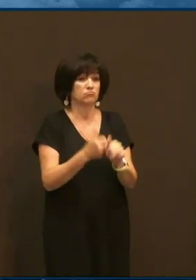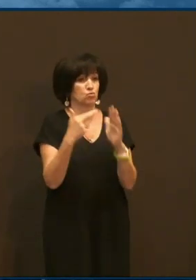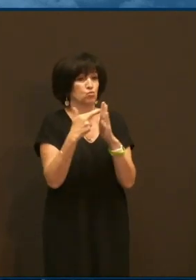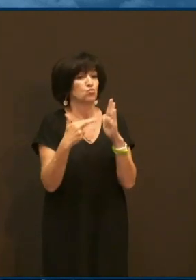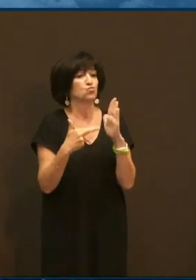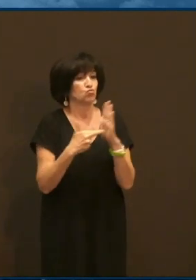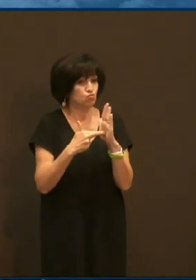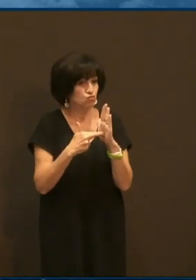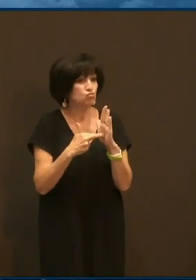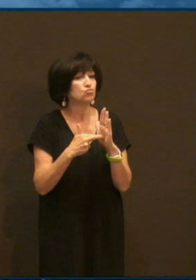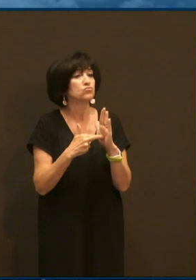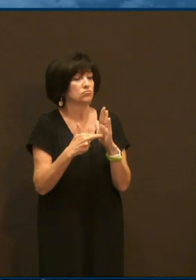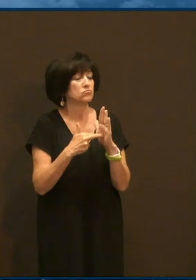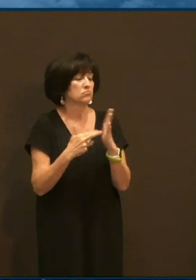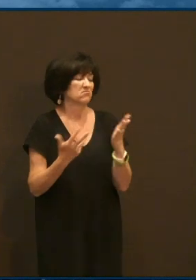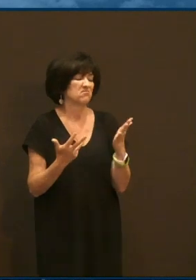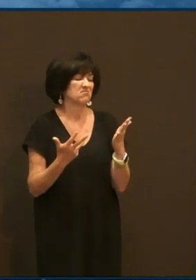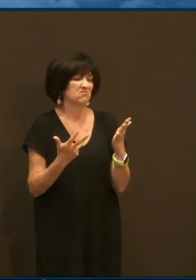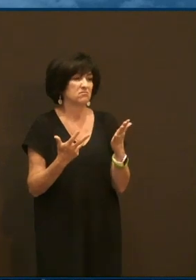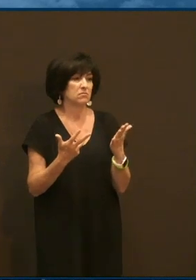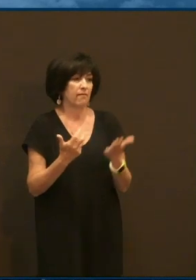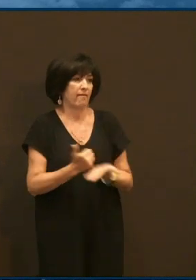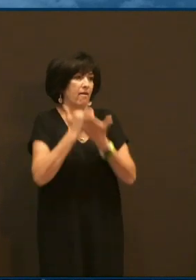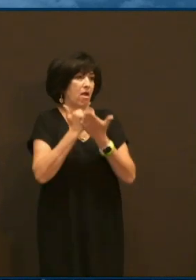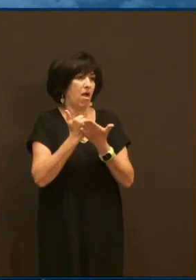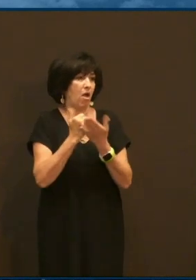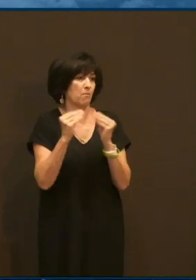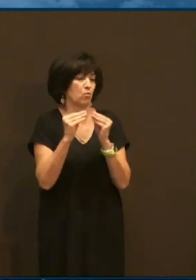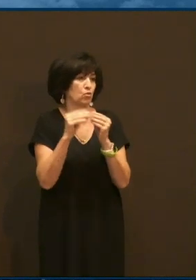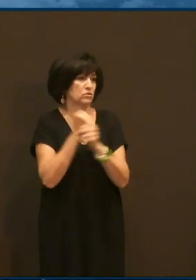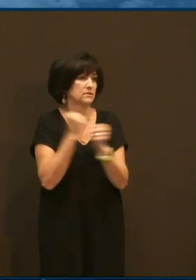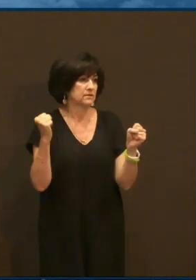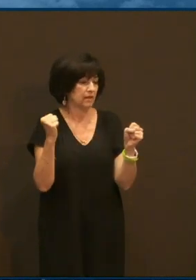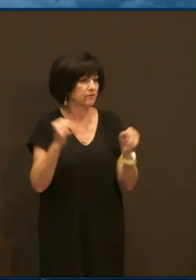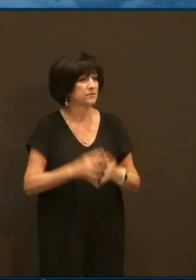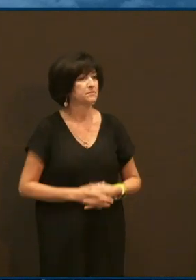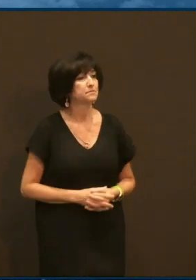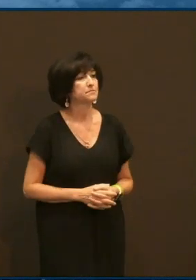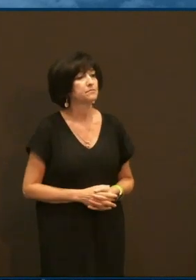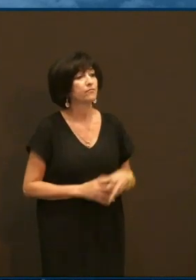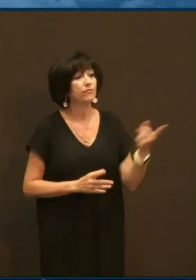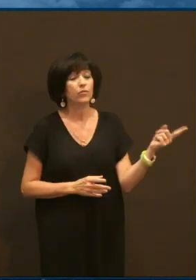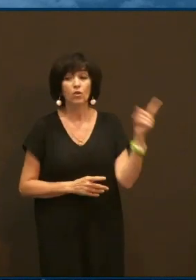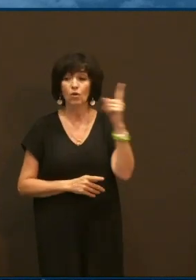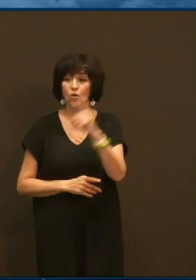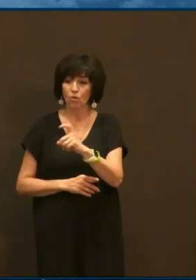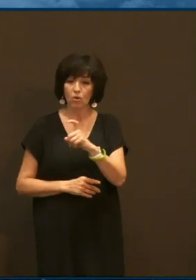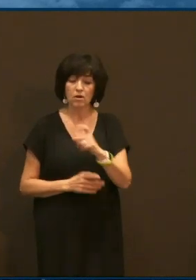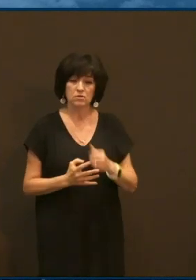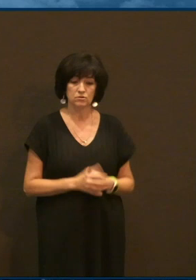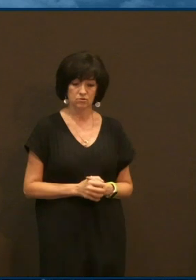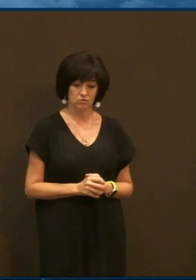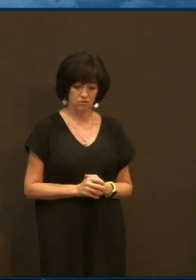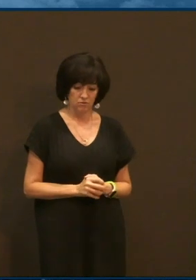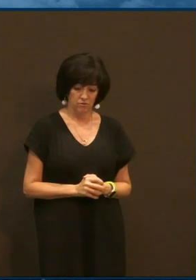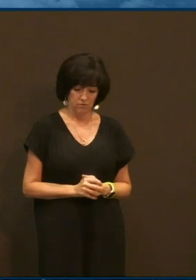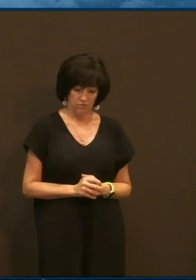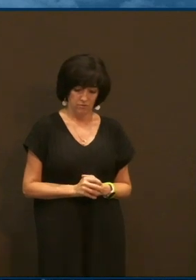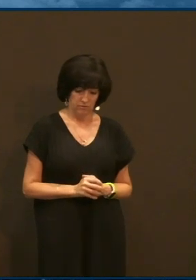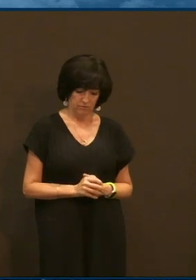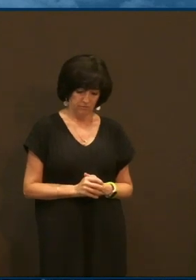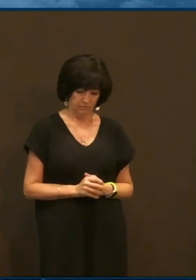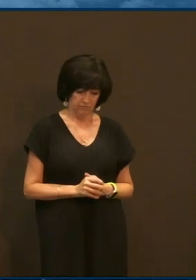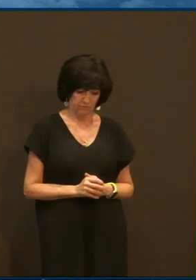This question is from Amy Cherry at WDEL. Like the Senior Week teens, have you been able to identify any clusters